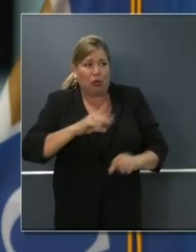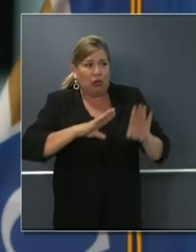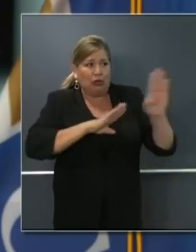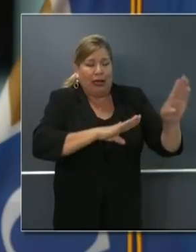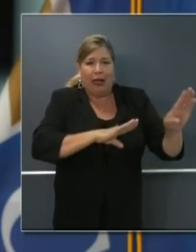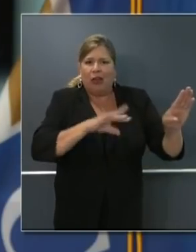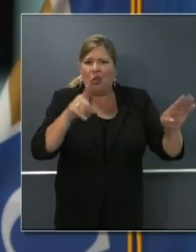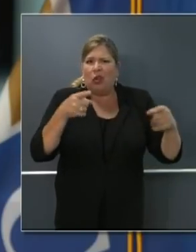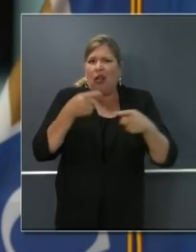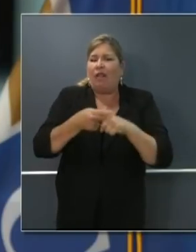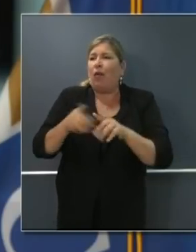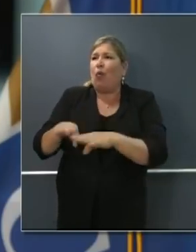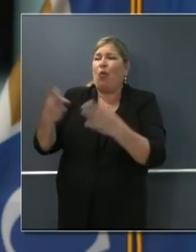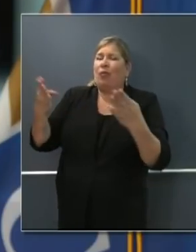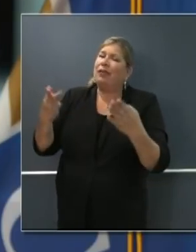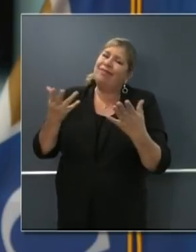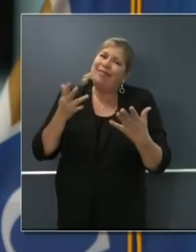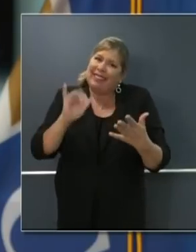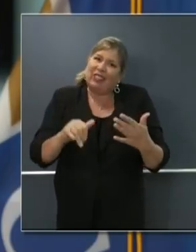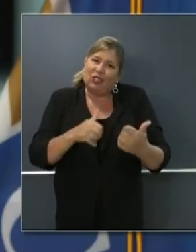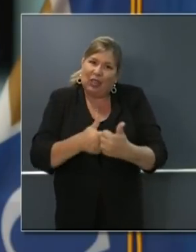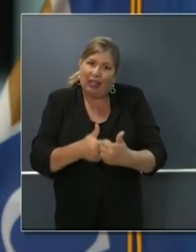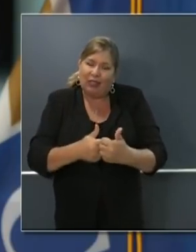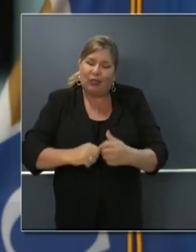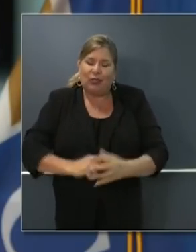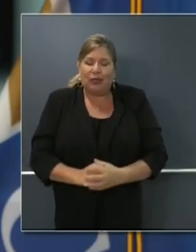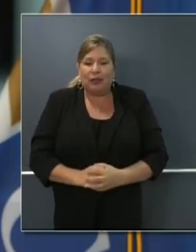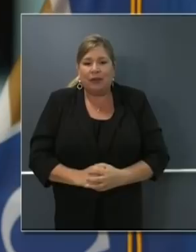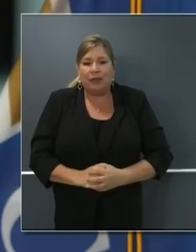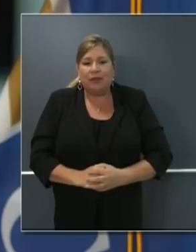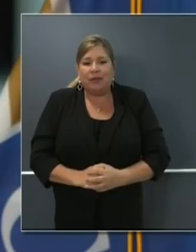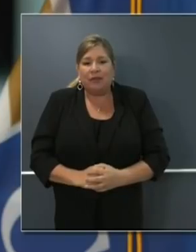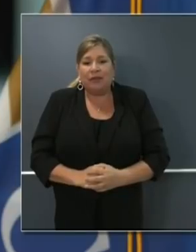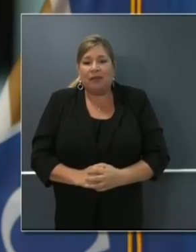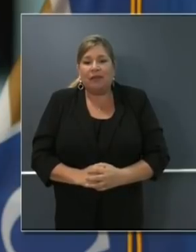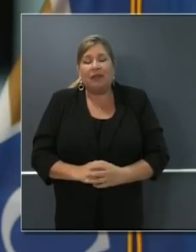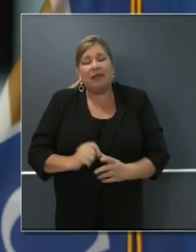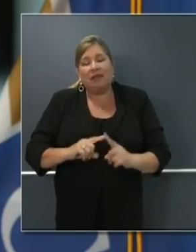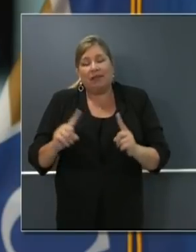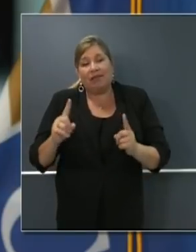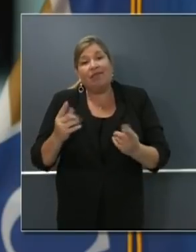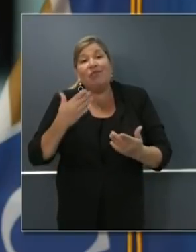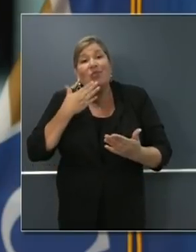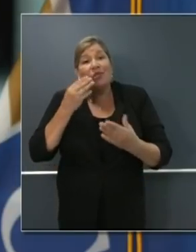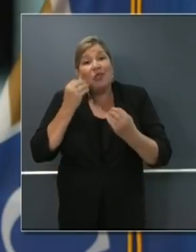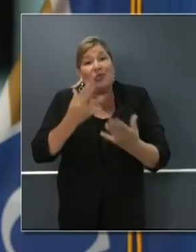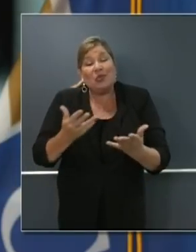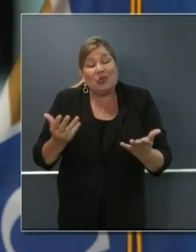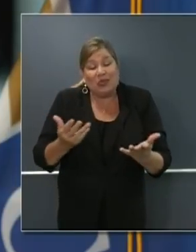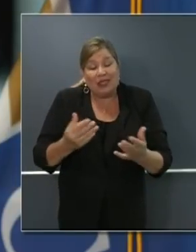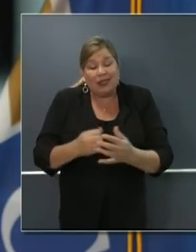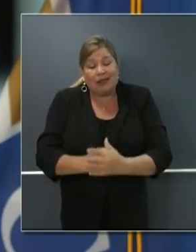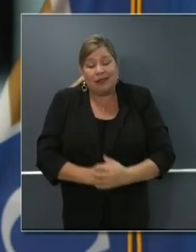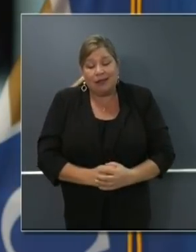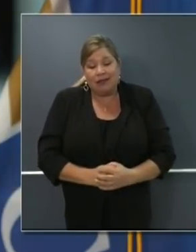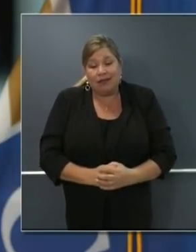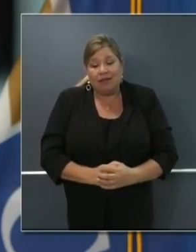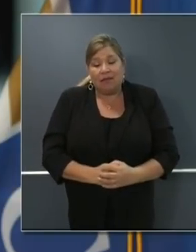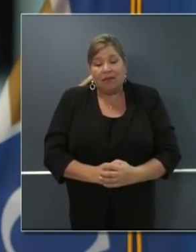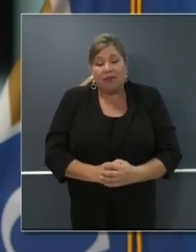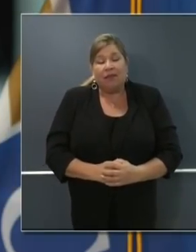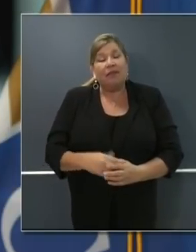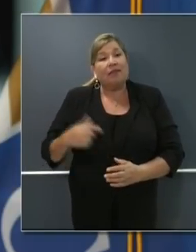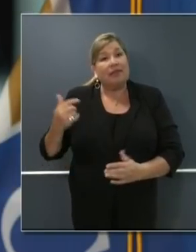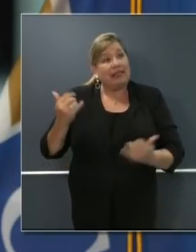therein becomes a challenge. But here's the good news. I've been crystal clear, not just today, but all week, that we have